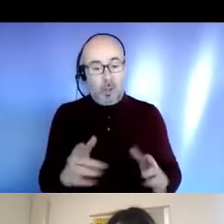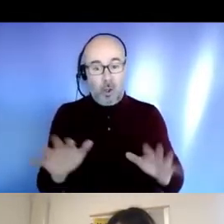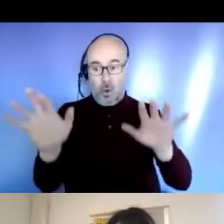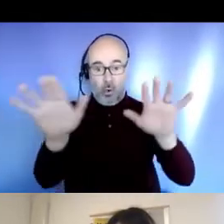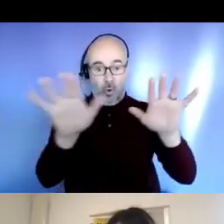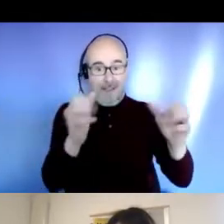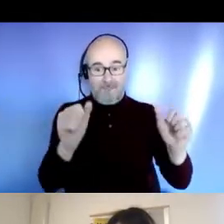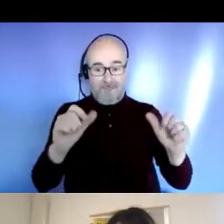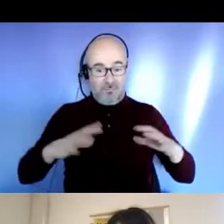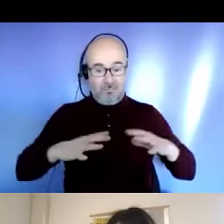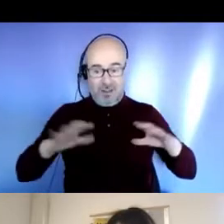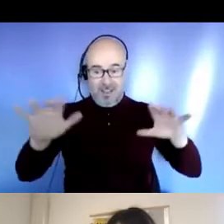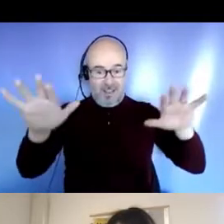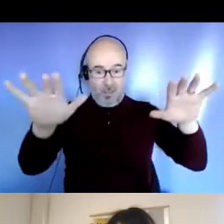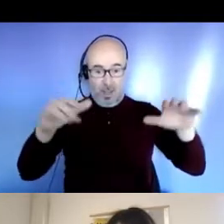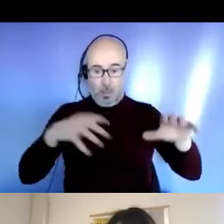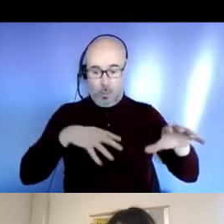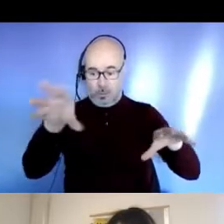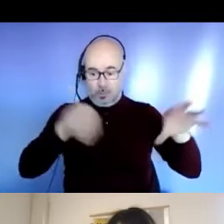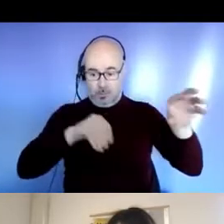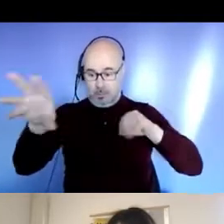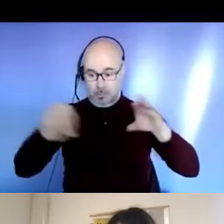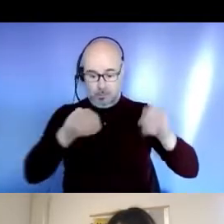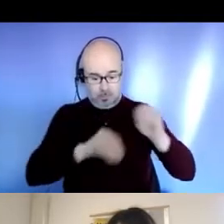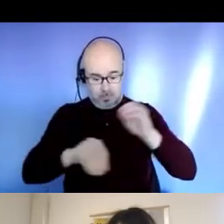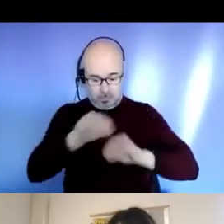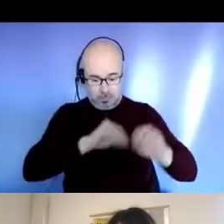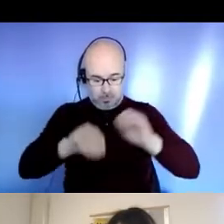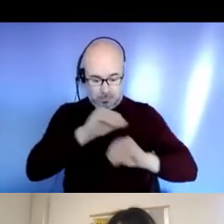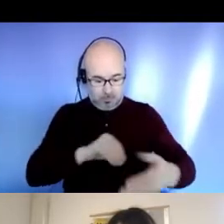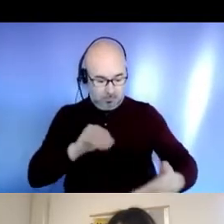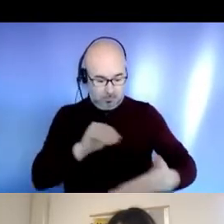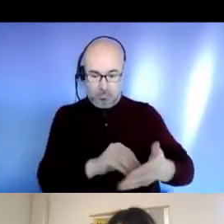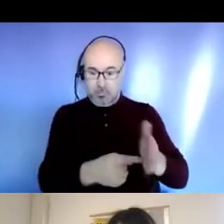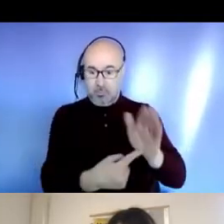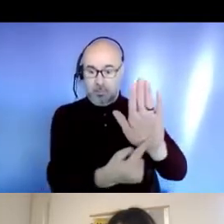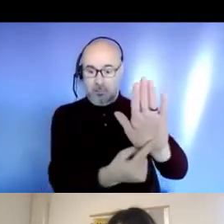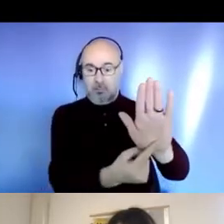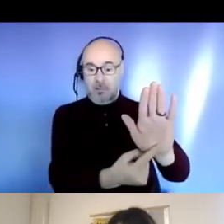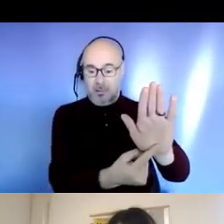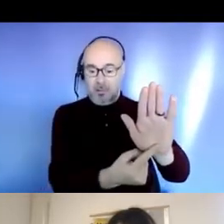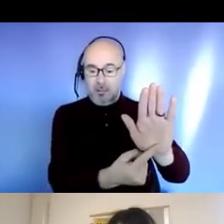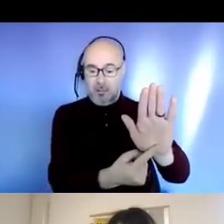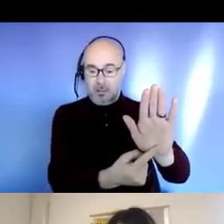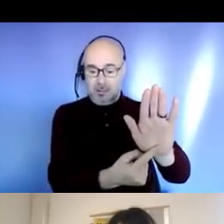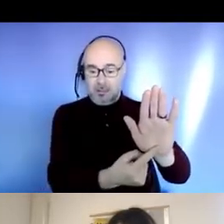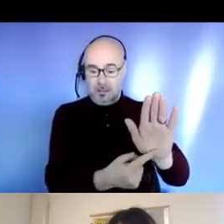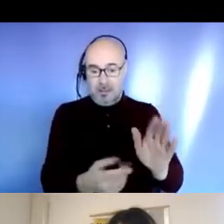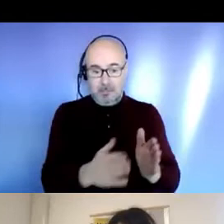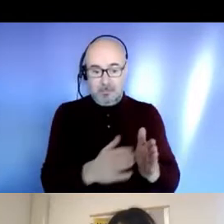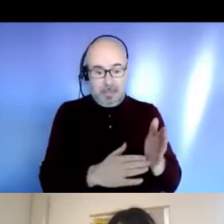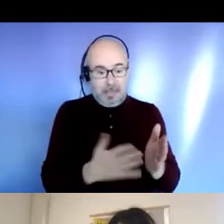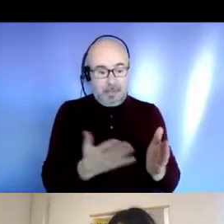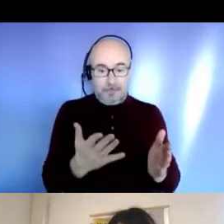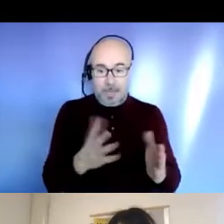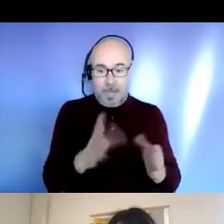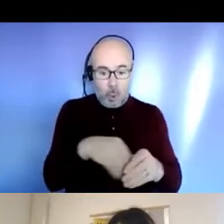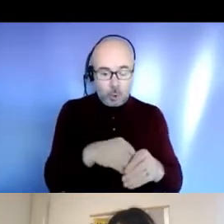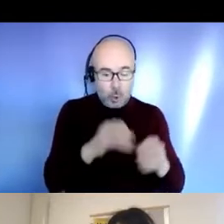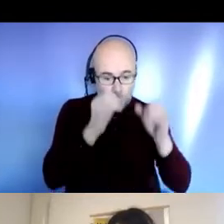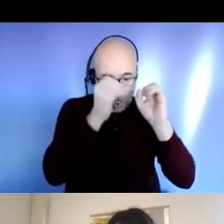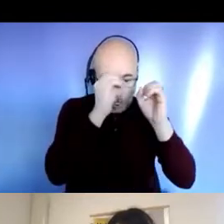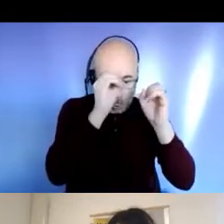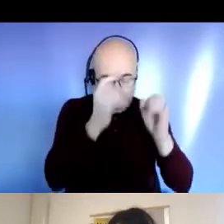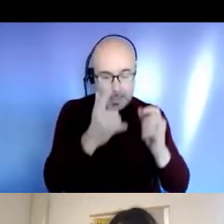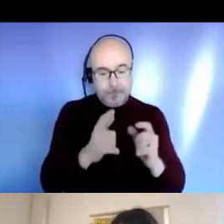to this, that we're using aggregators that are already out there doing journey planning and wayfinding, everyone from Google to